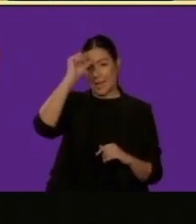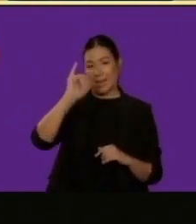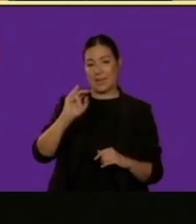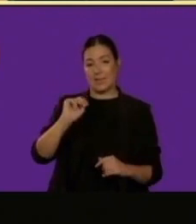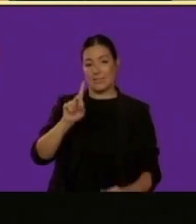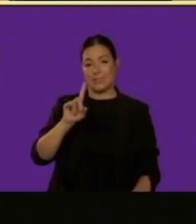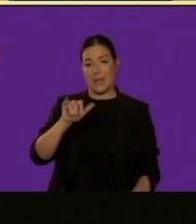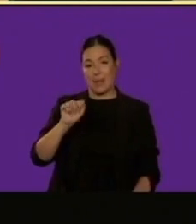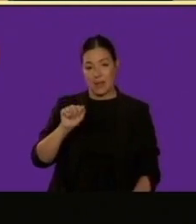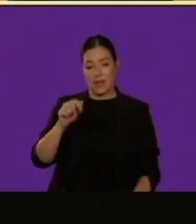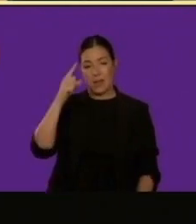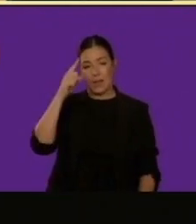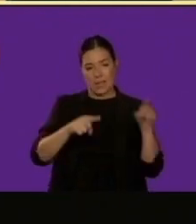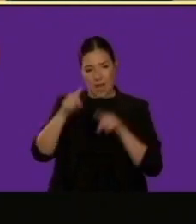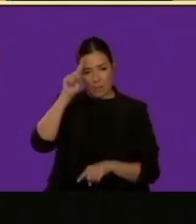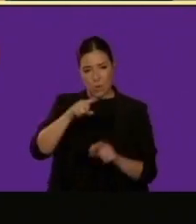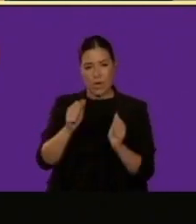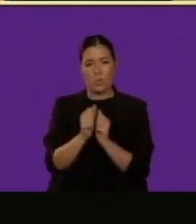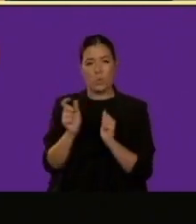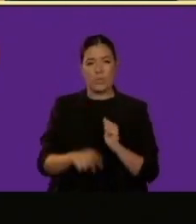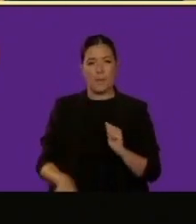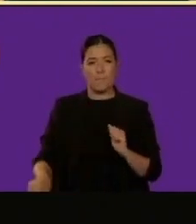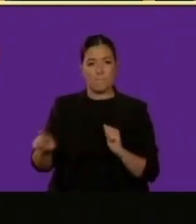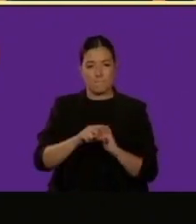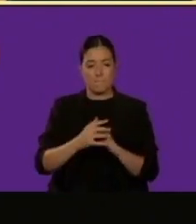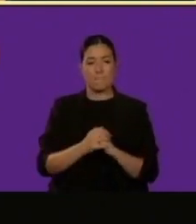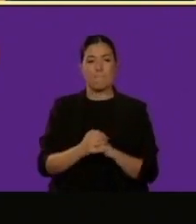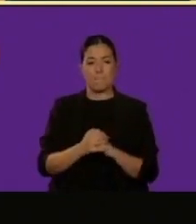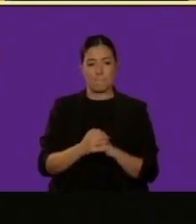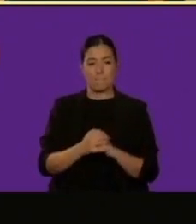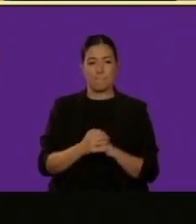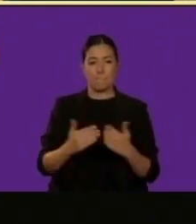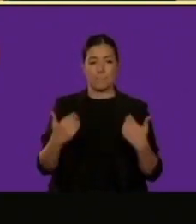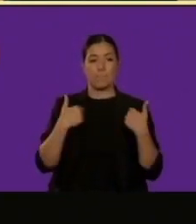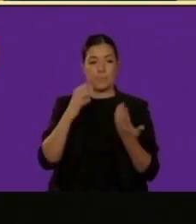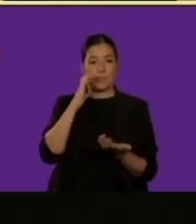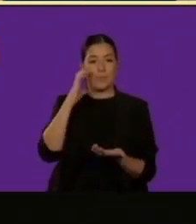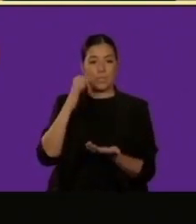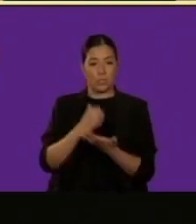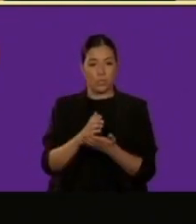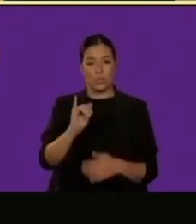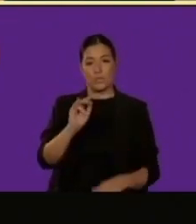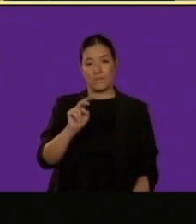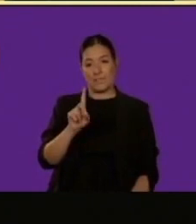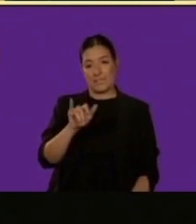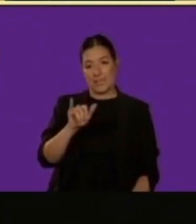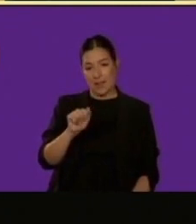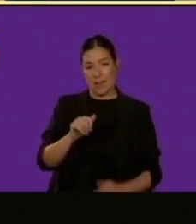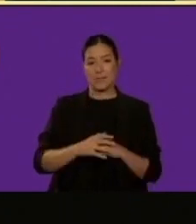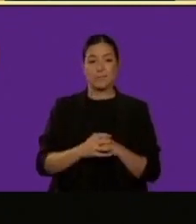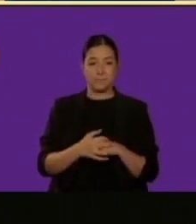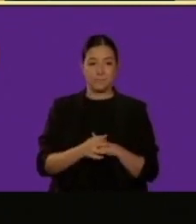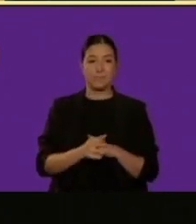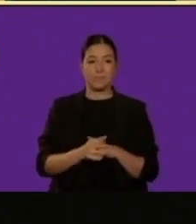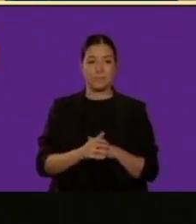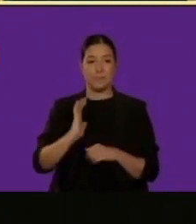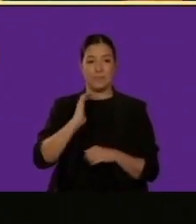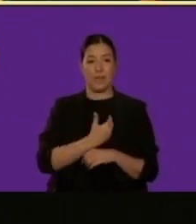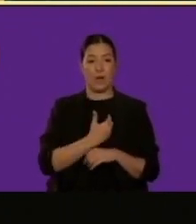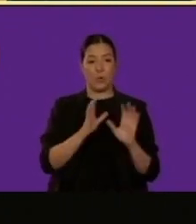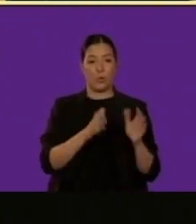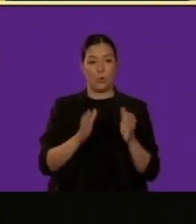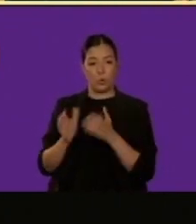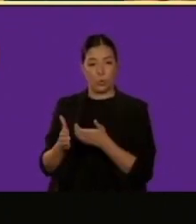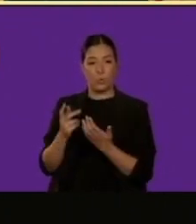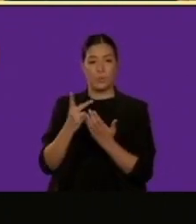their diversity. How we do this? In these years, we have done it with different projects. We